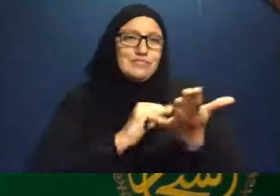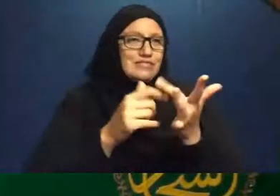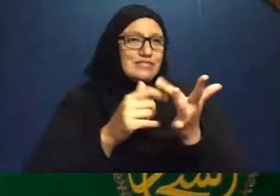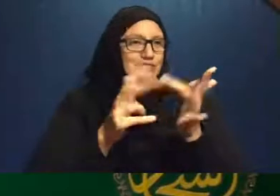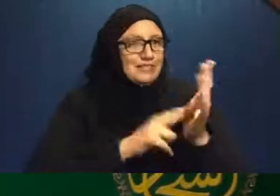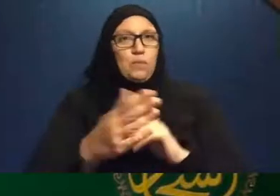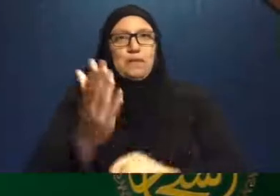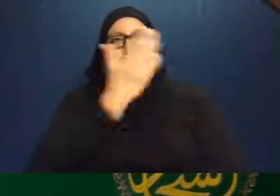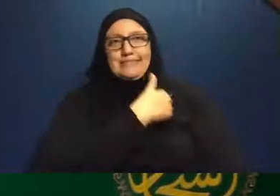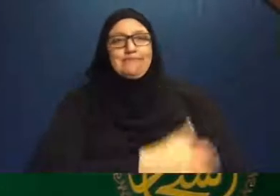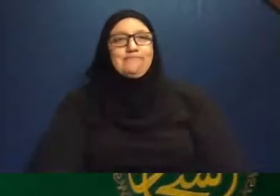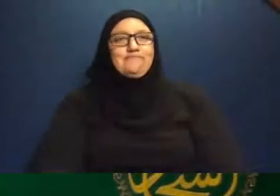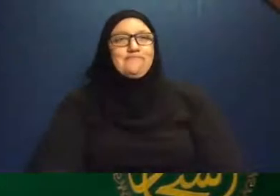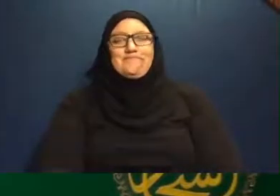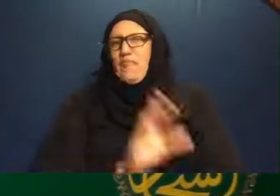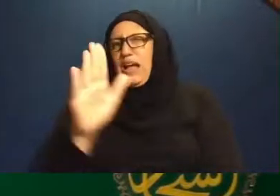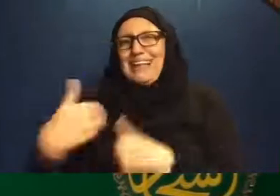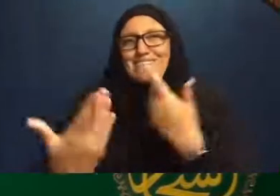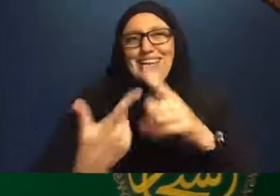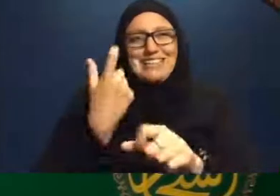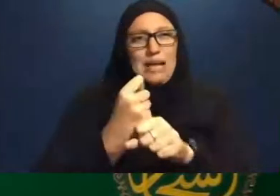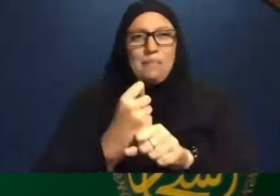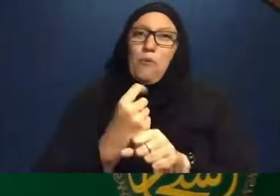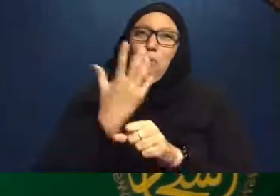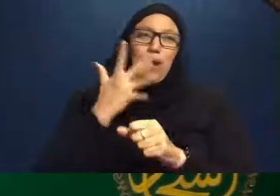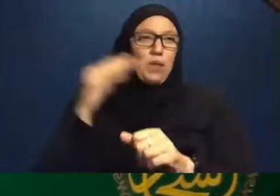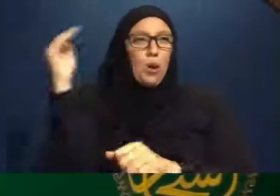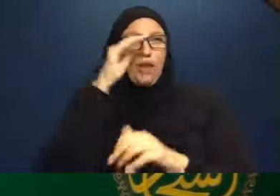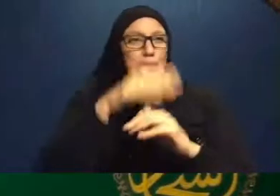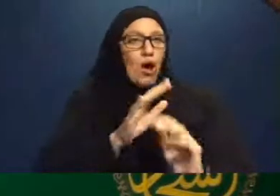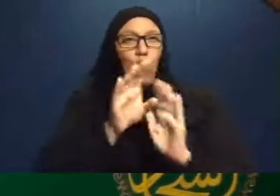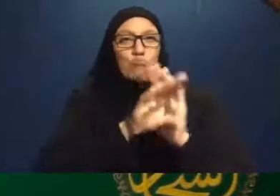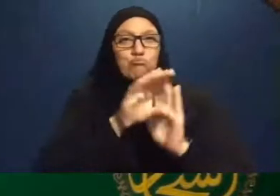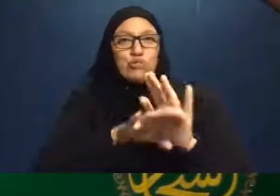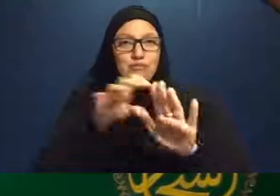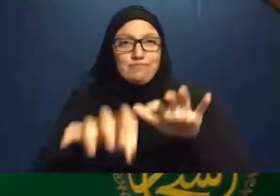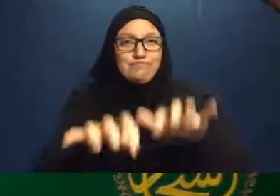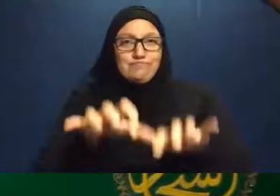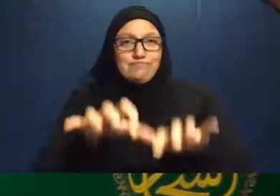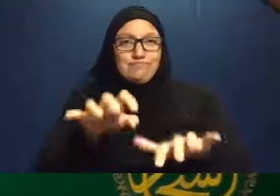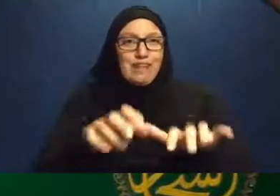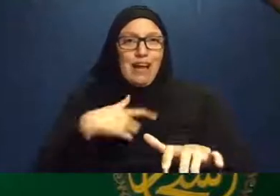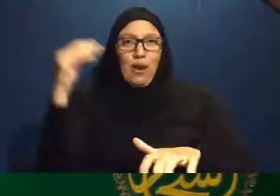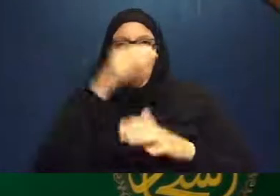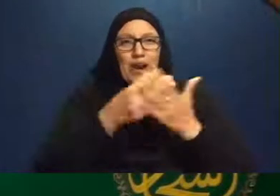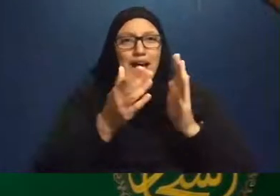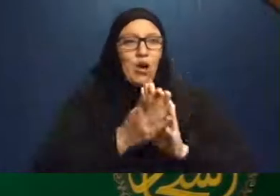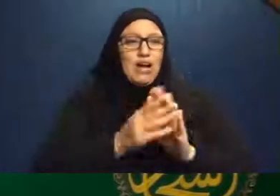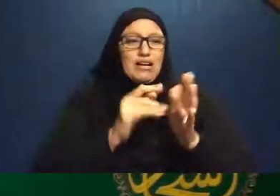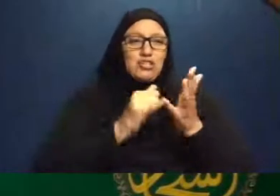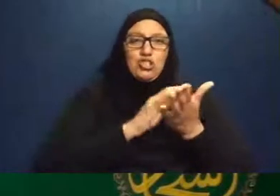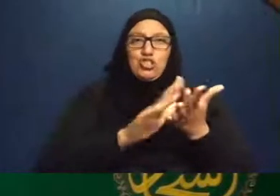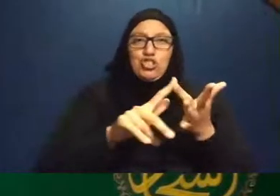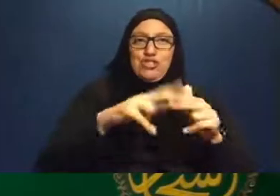your past. You know, when I was learning computer, one of the commands that I learned was that if you want to refresh a page,